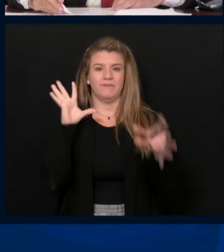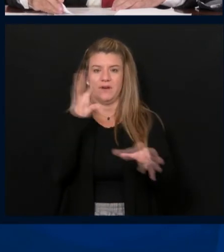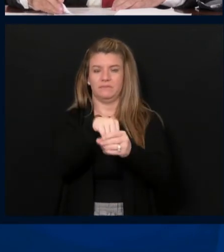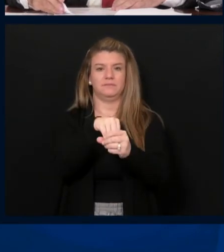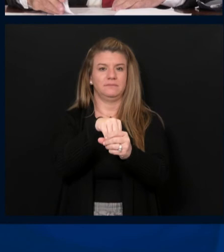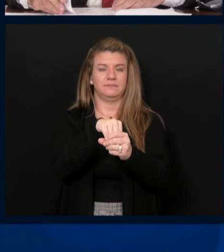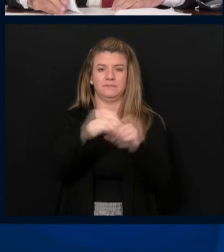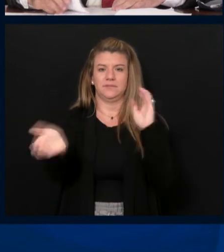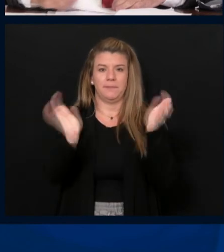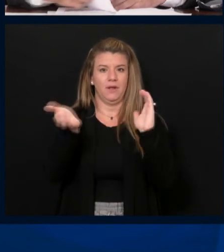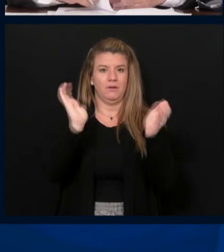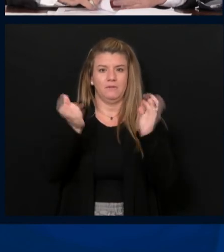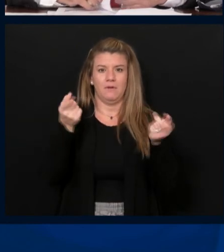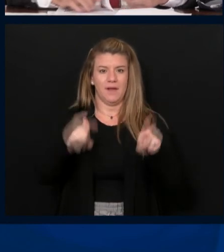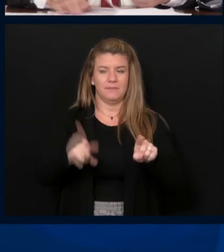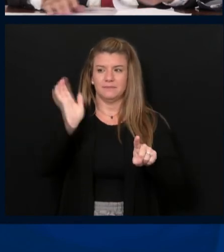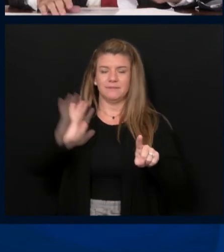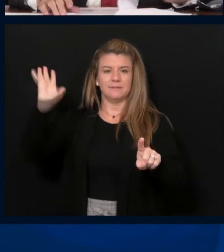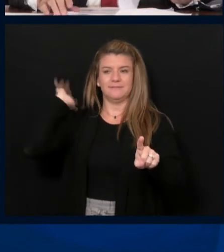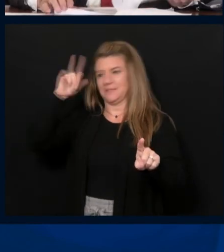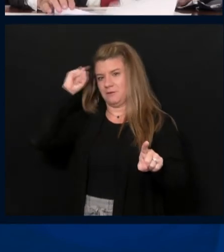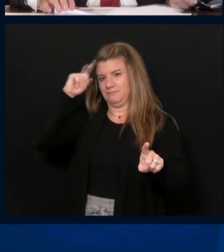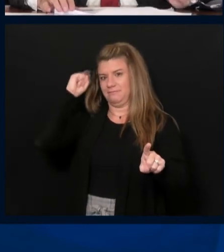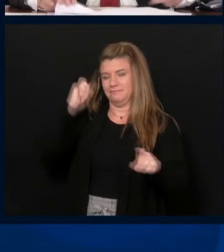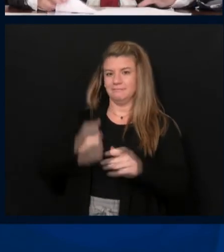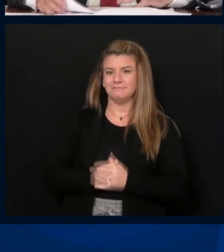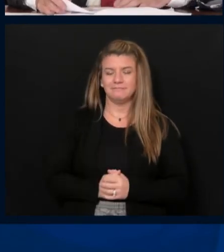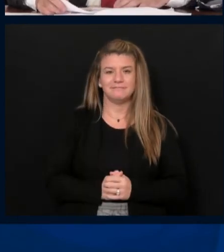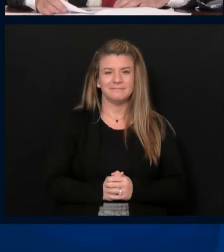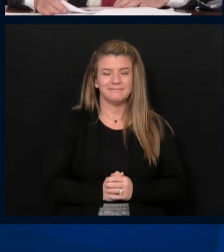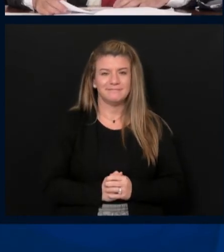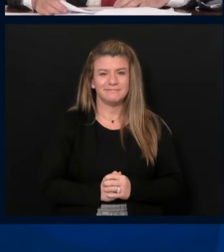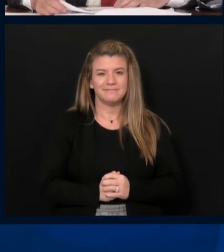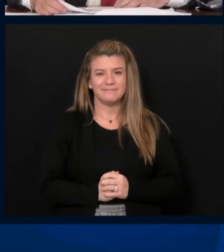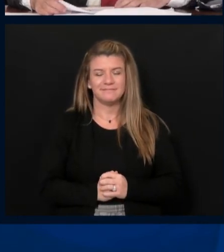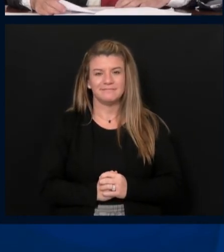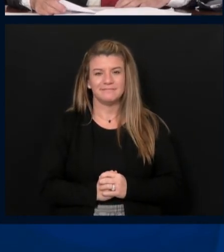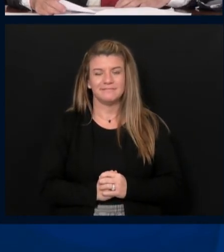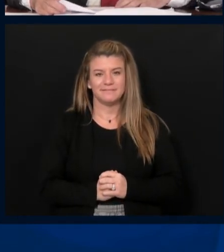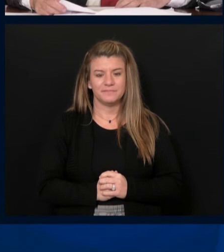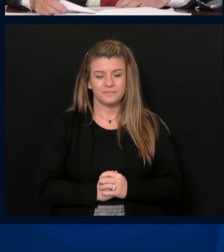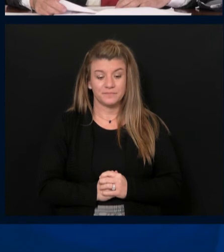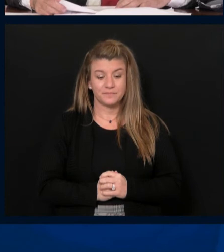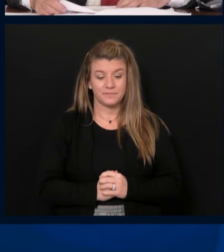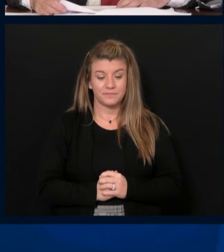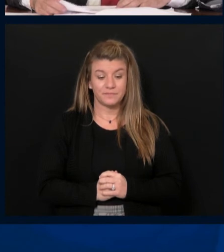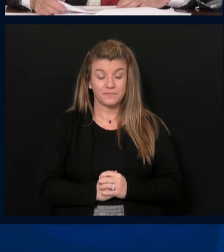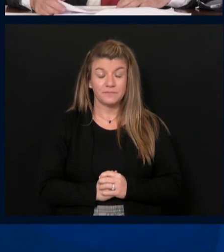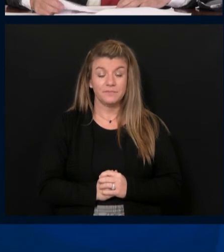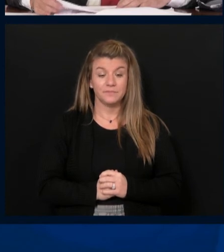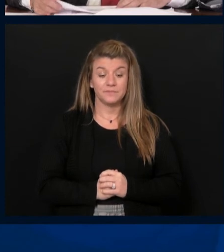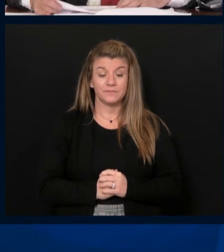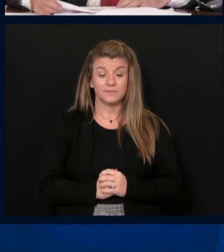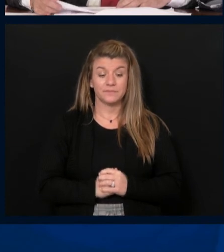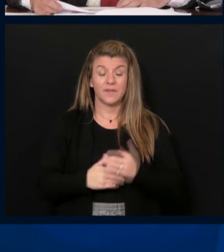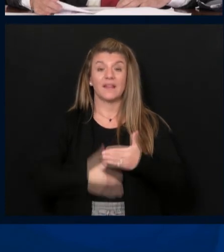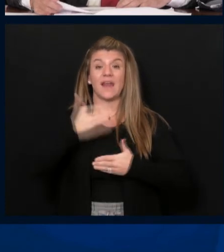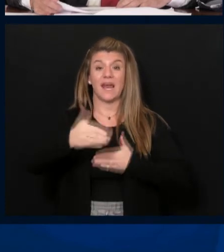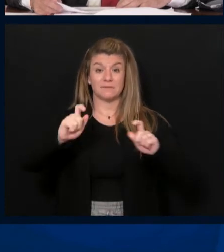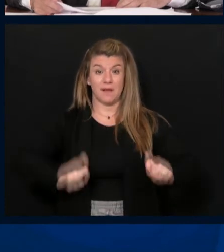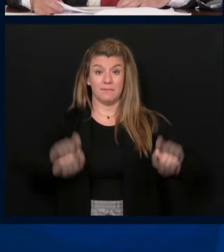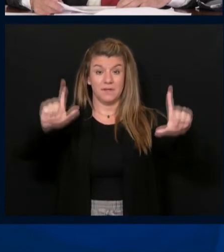we had, back in the summer and back in the early spring. Now, if you'll go, Jordan, to the next